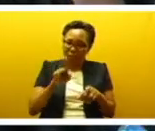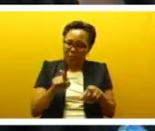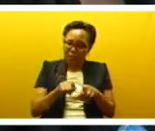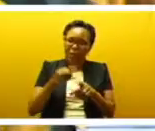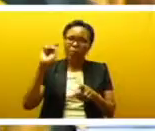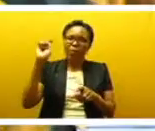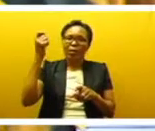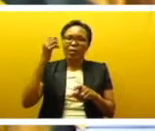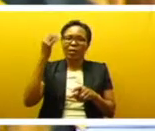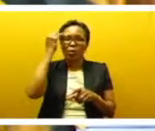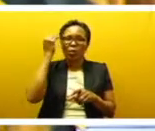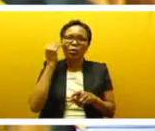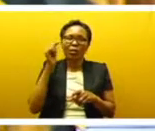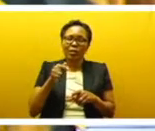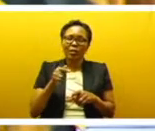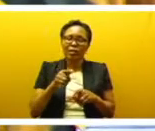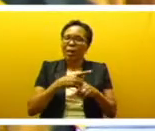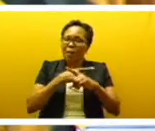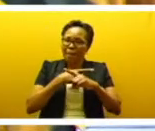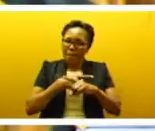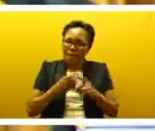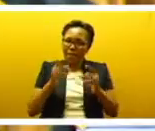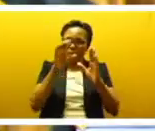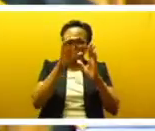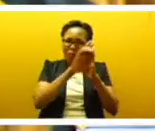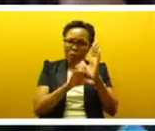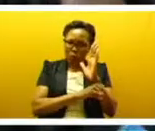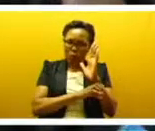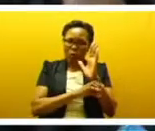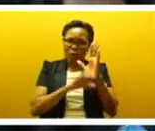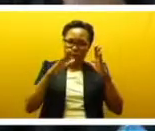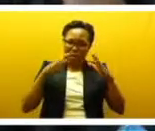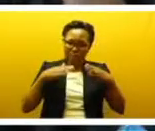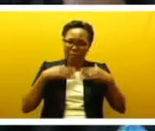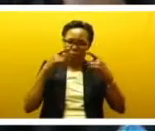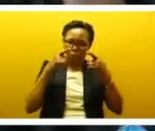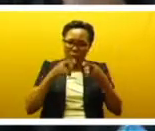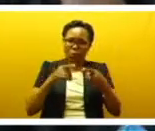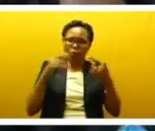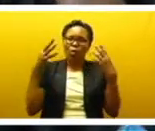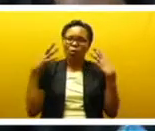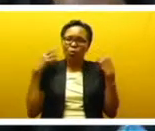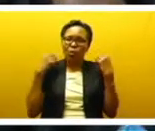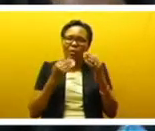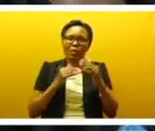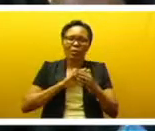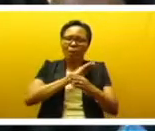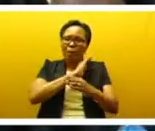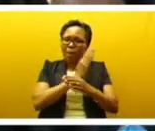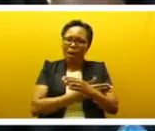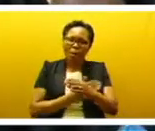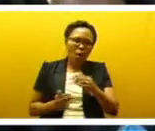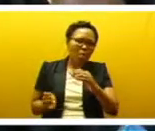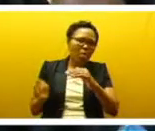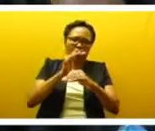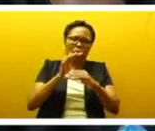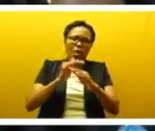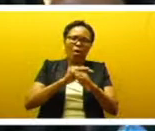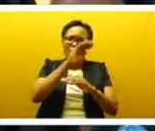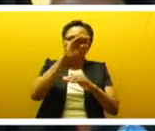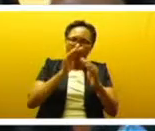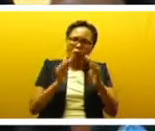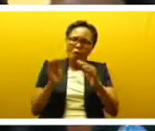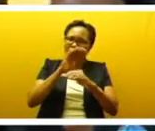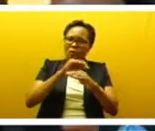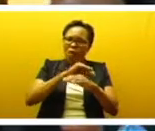this court. Yet the Constitution would not allow you to exercise veto powers over the other colleagues. Why would the